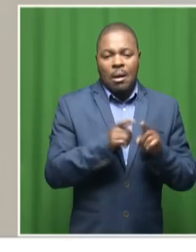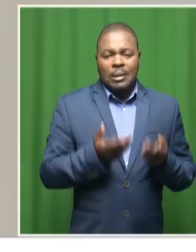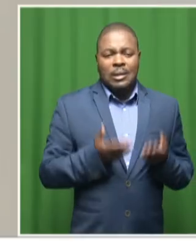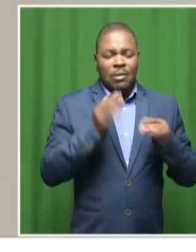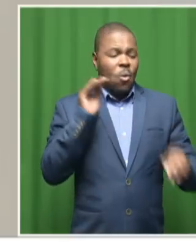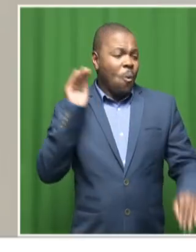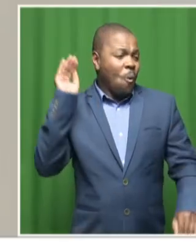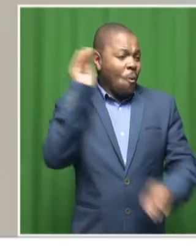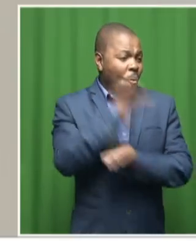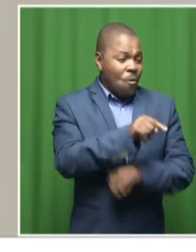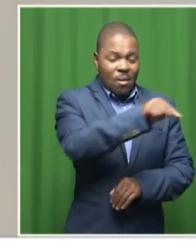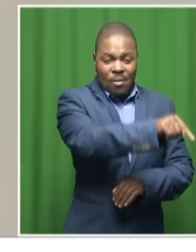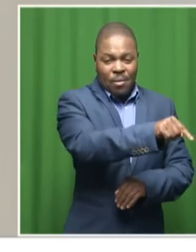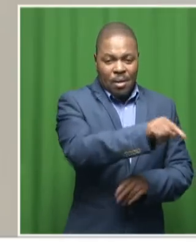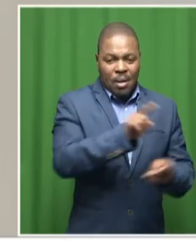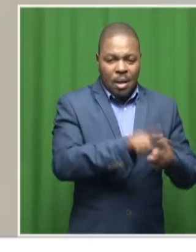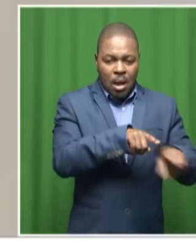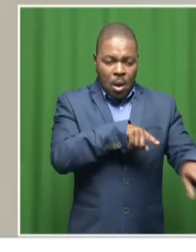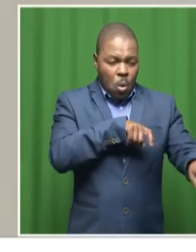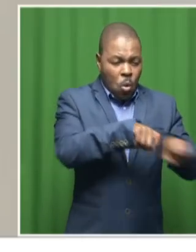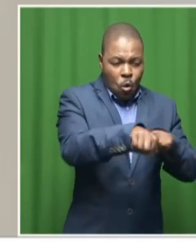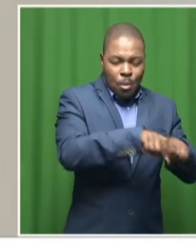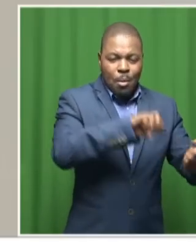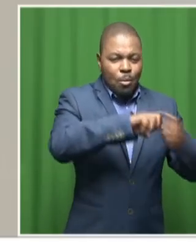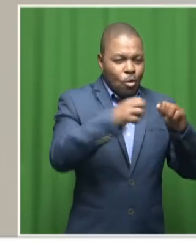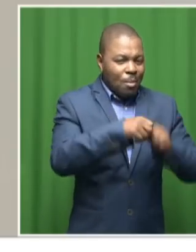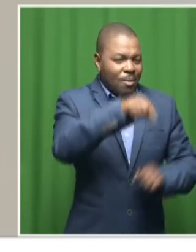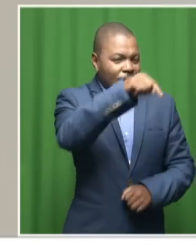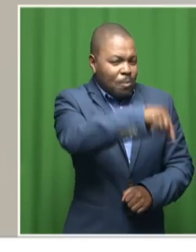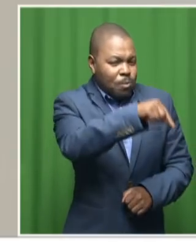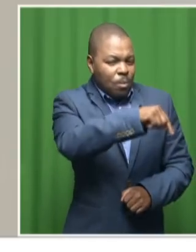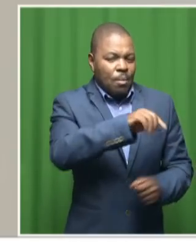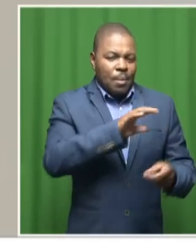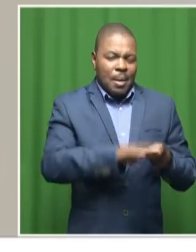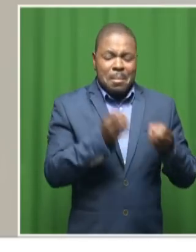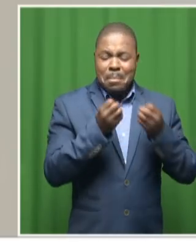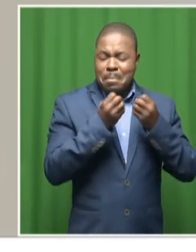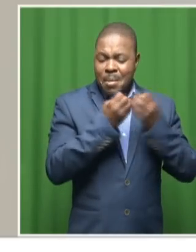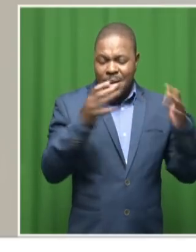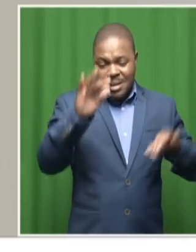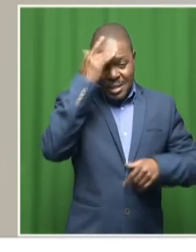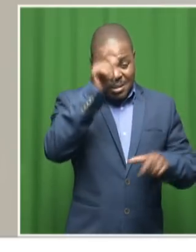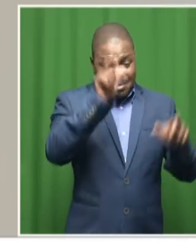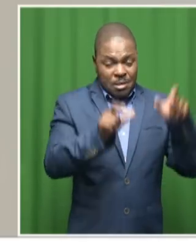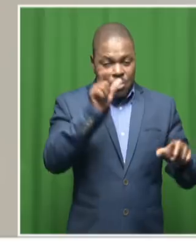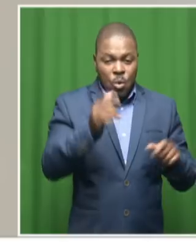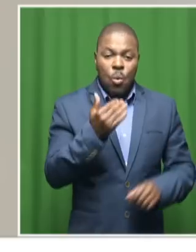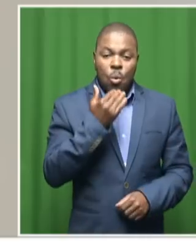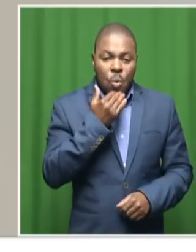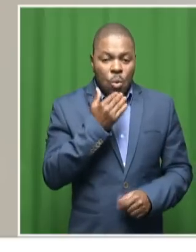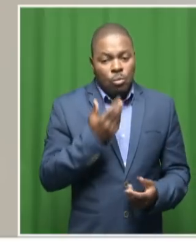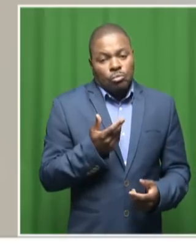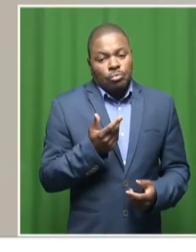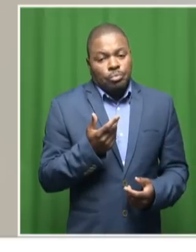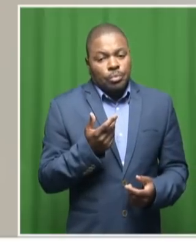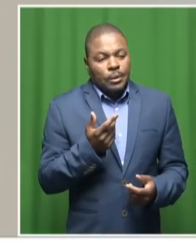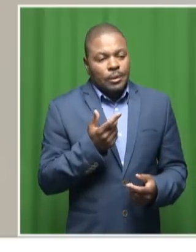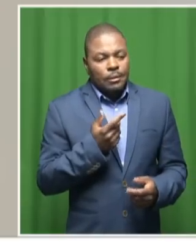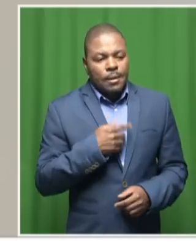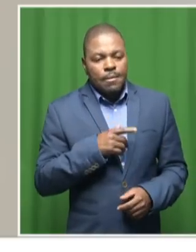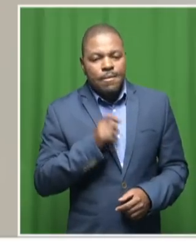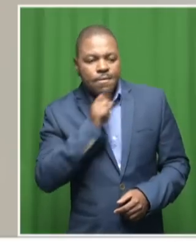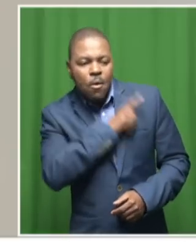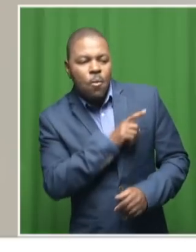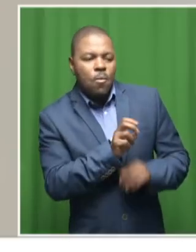in the sector, competition problems within the sector, and many patients who find ways to defraud